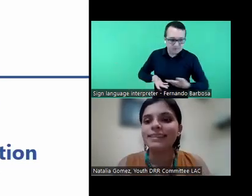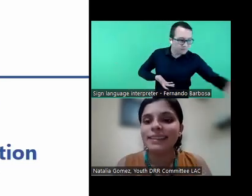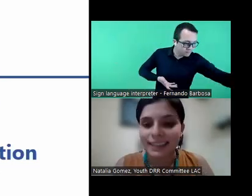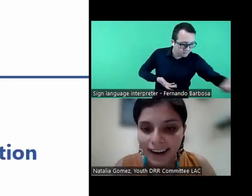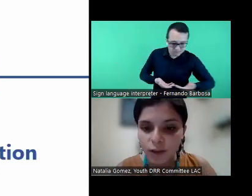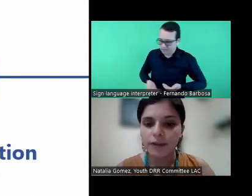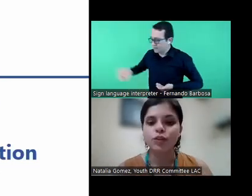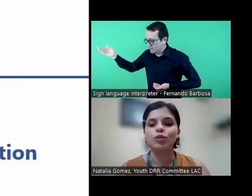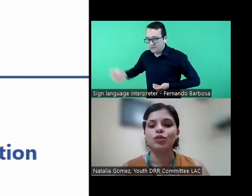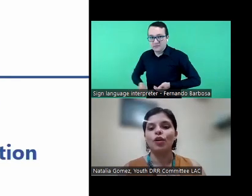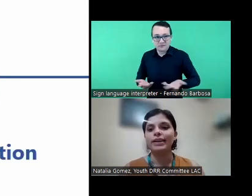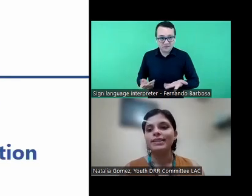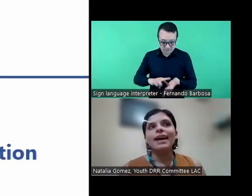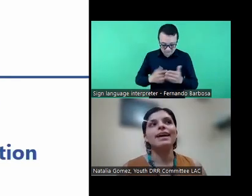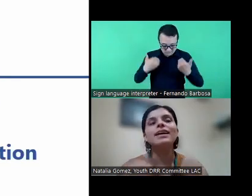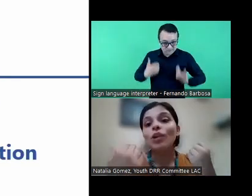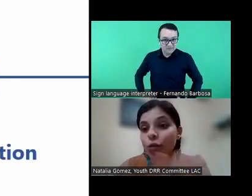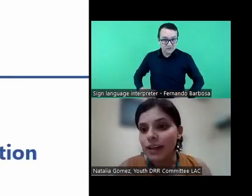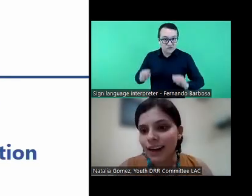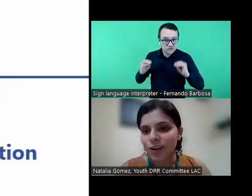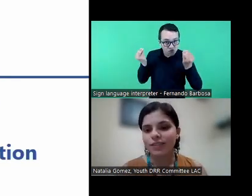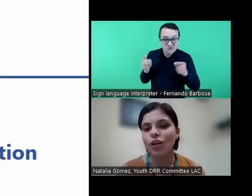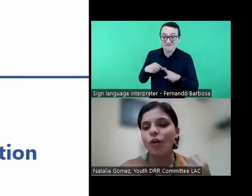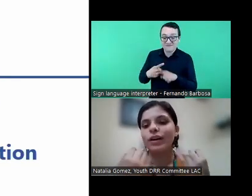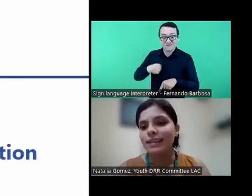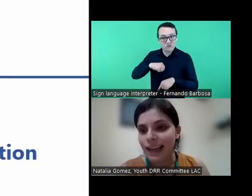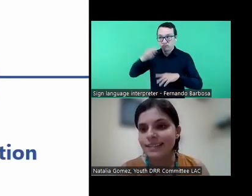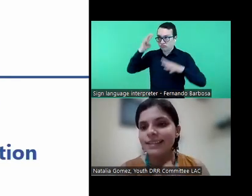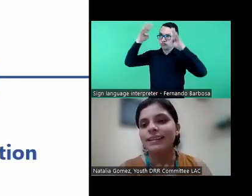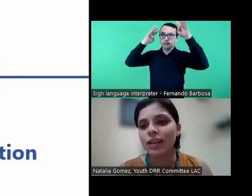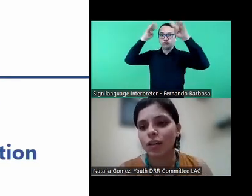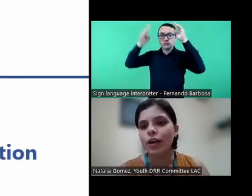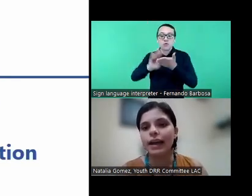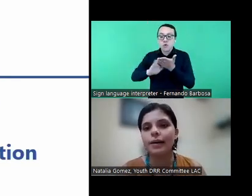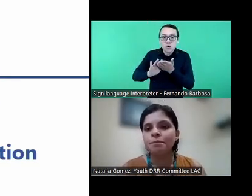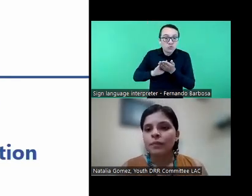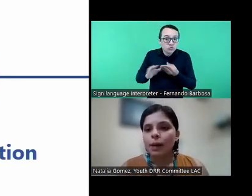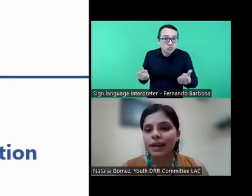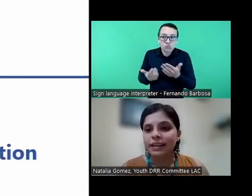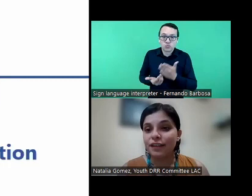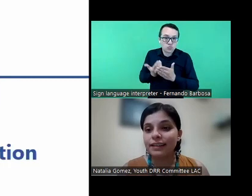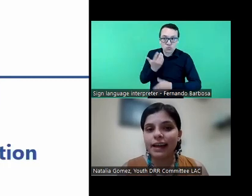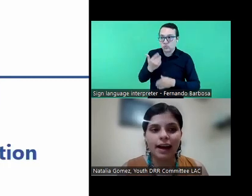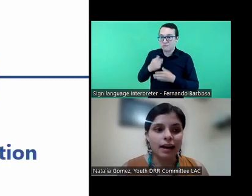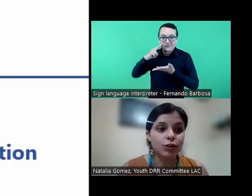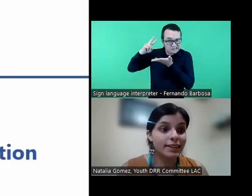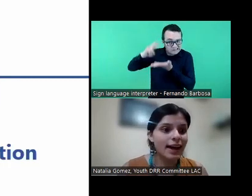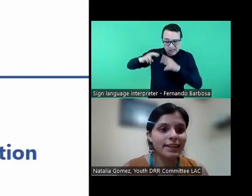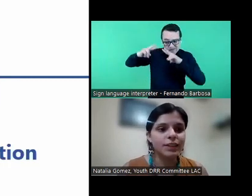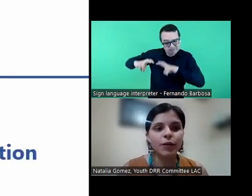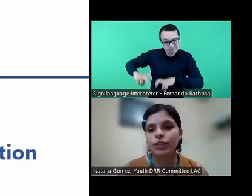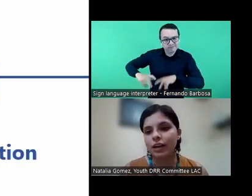as youth have a role in bringing new solutions and including innovation in science,